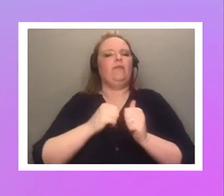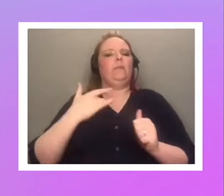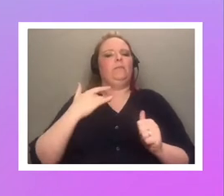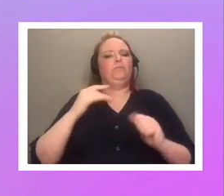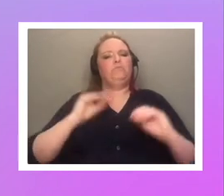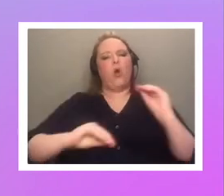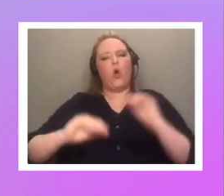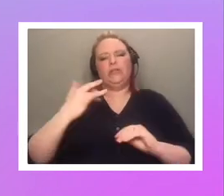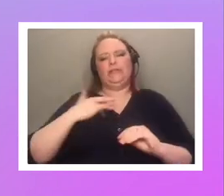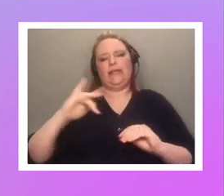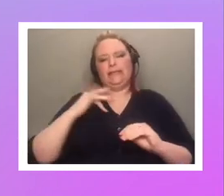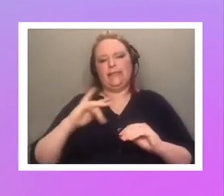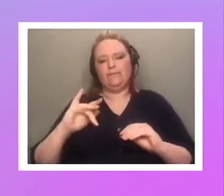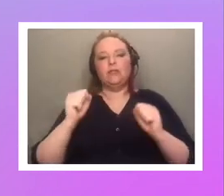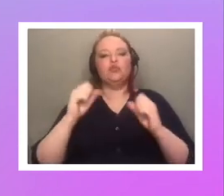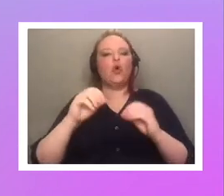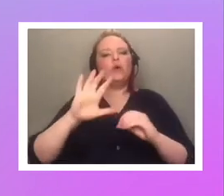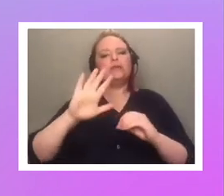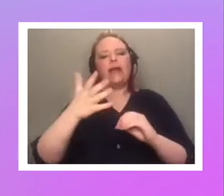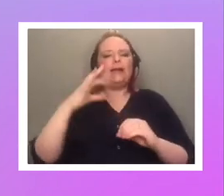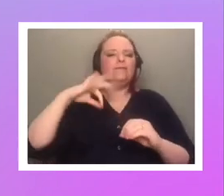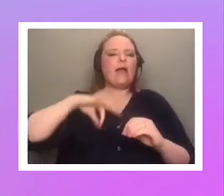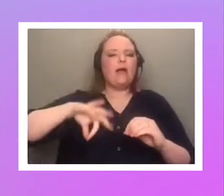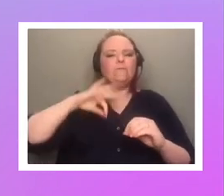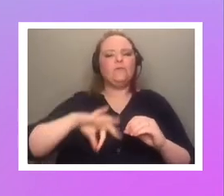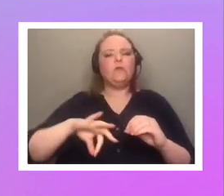So I think it's kind of helpful to